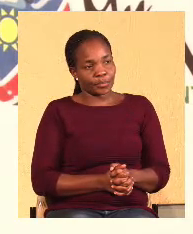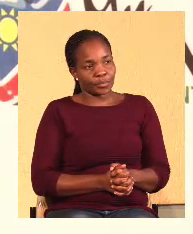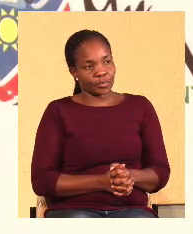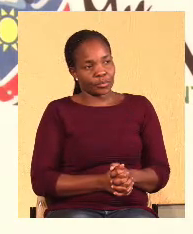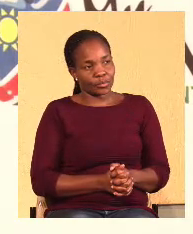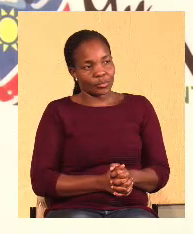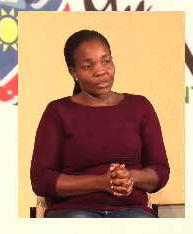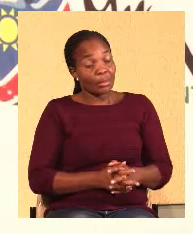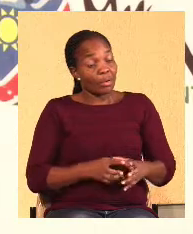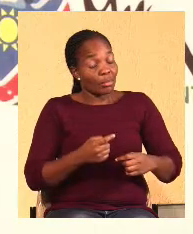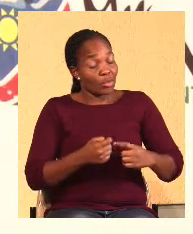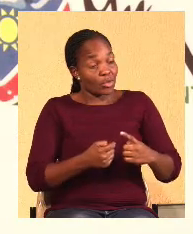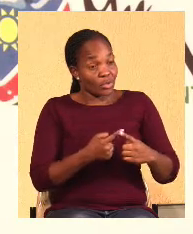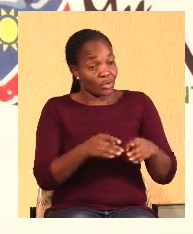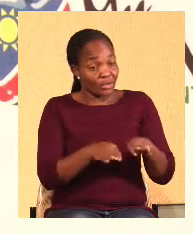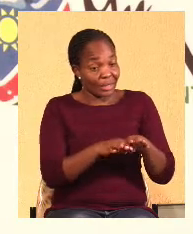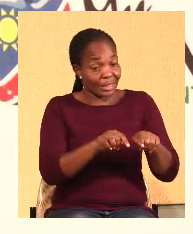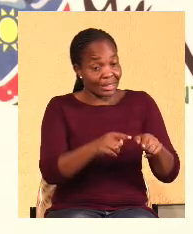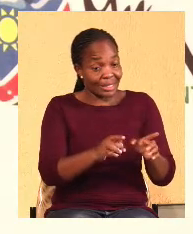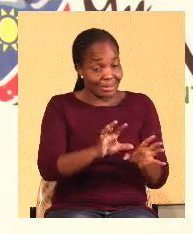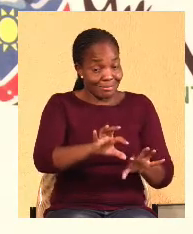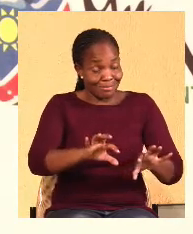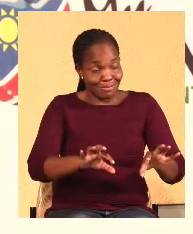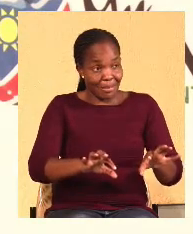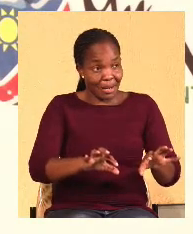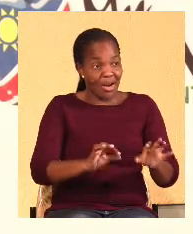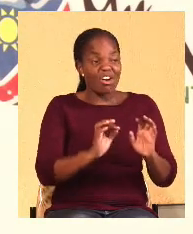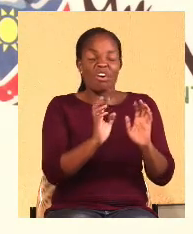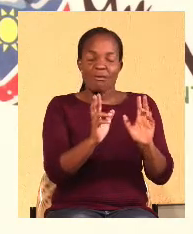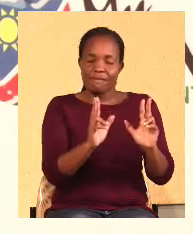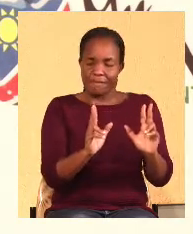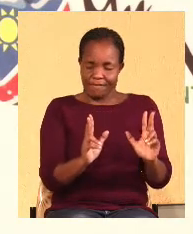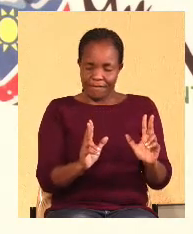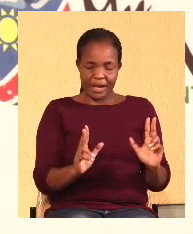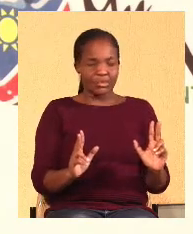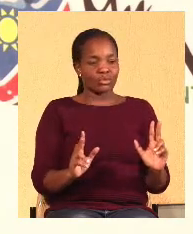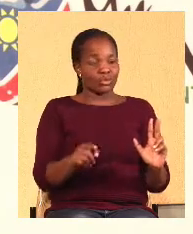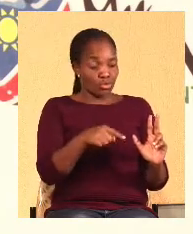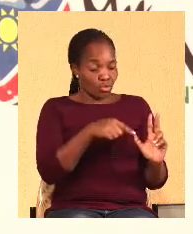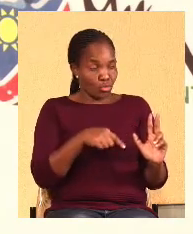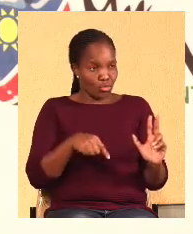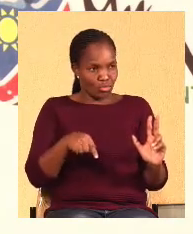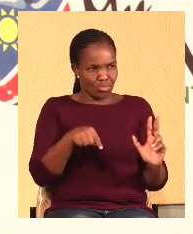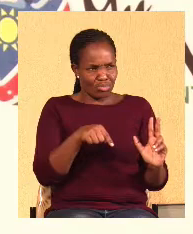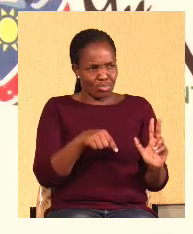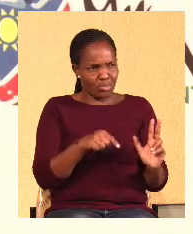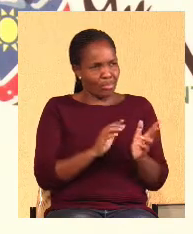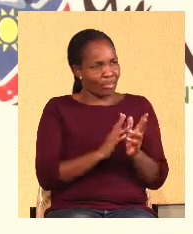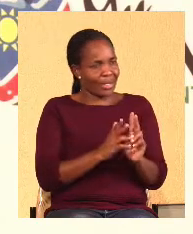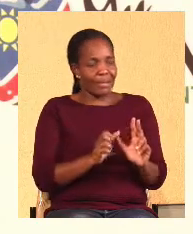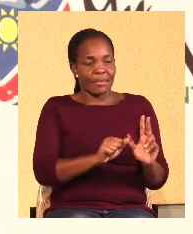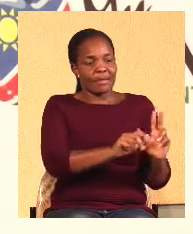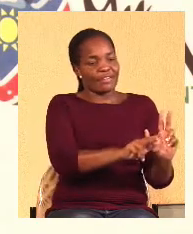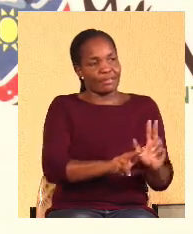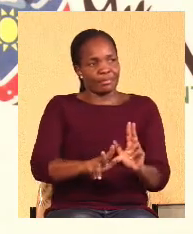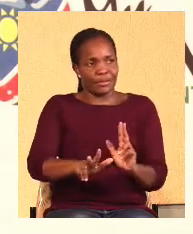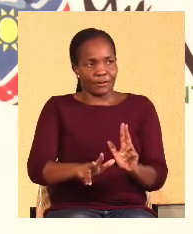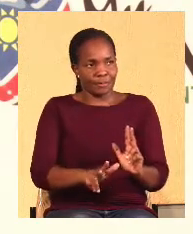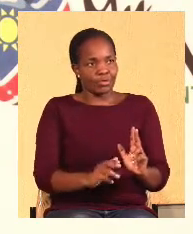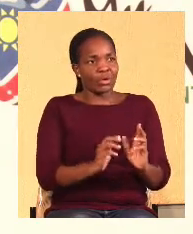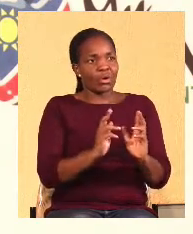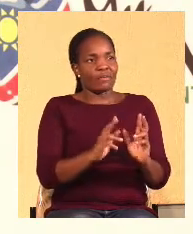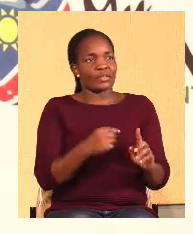was created, people have actually gone overboard, in the sense that people basically go there